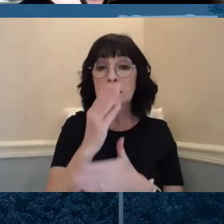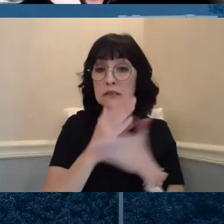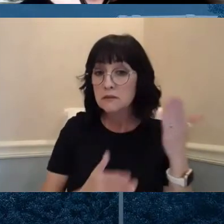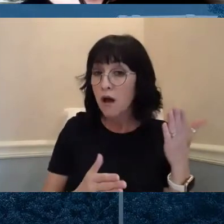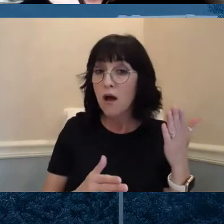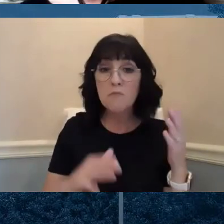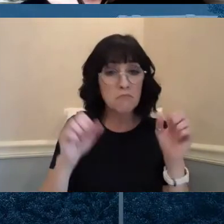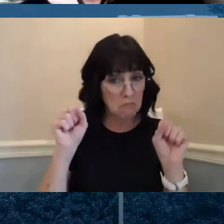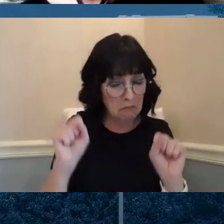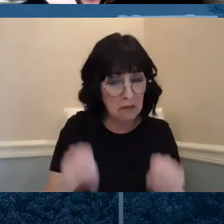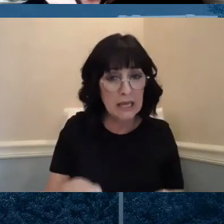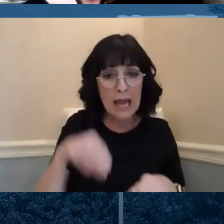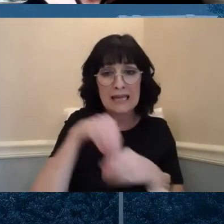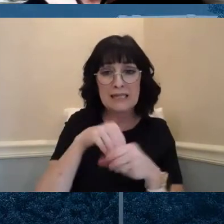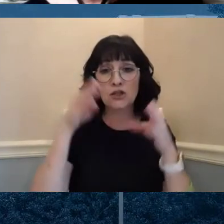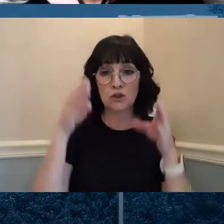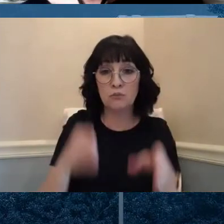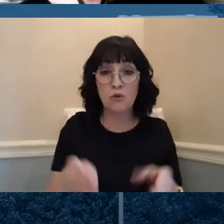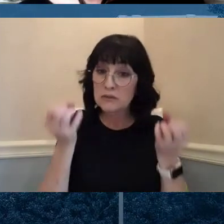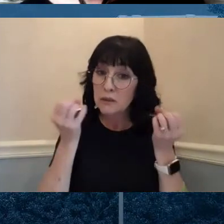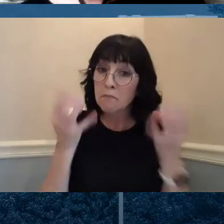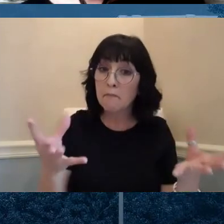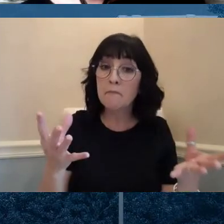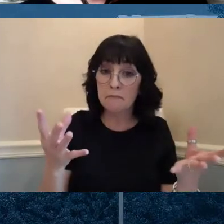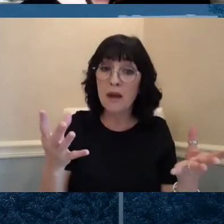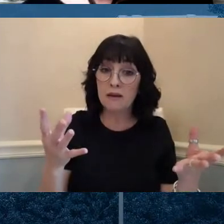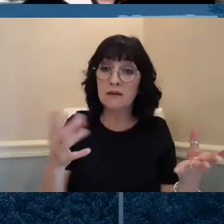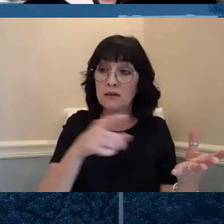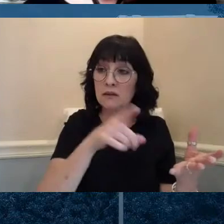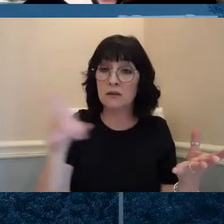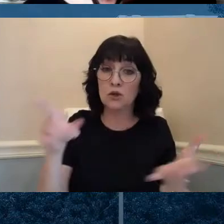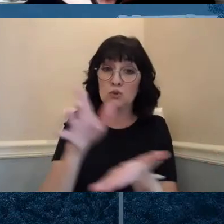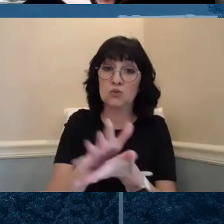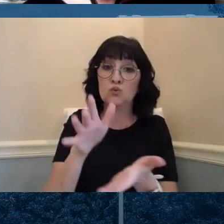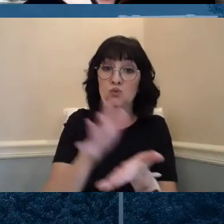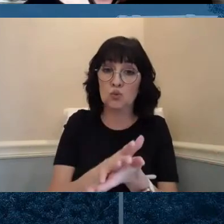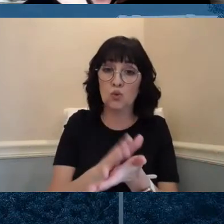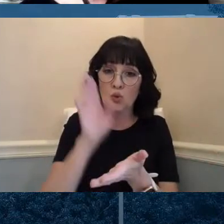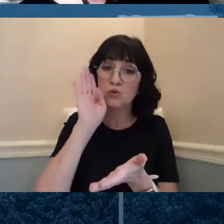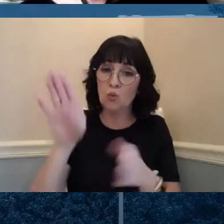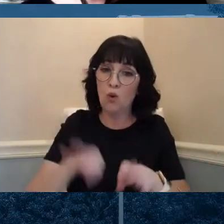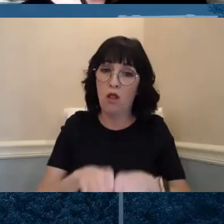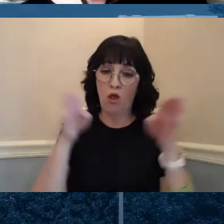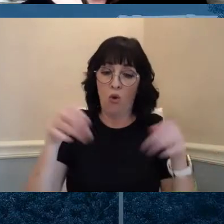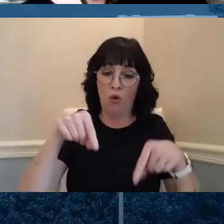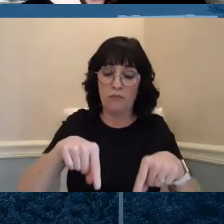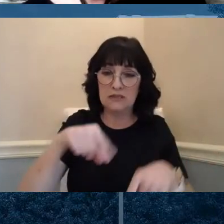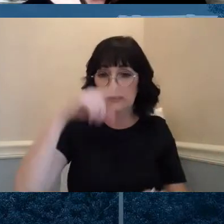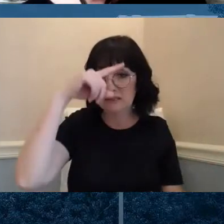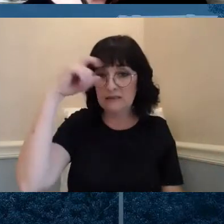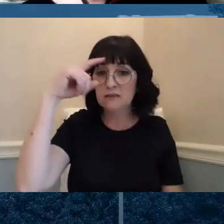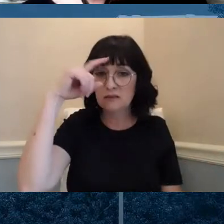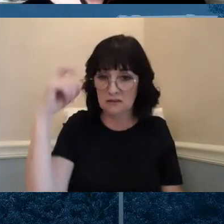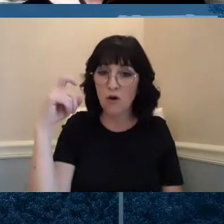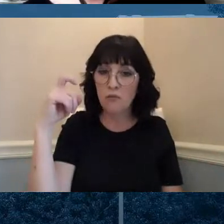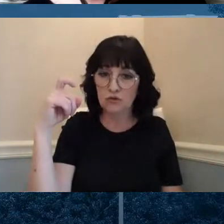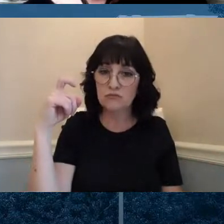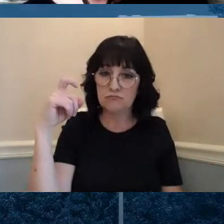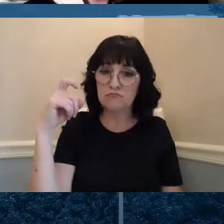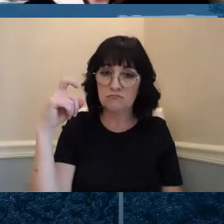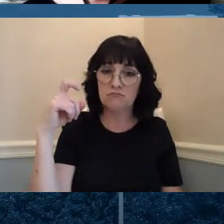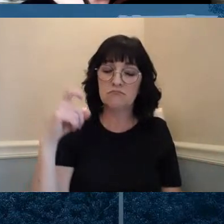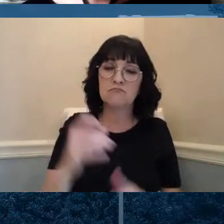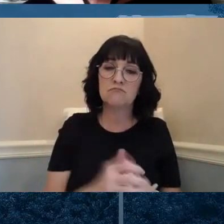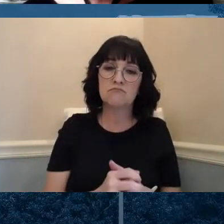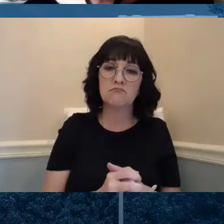education agencies will be conducting in-person learning opportunities in schools for students as the summer goes